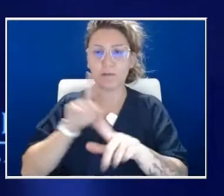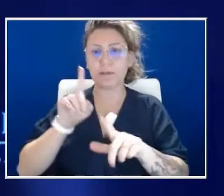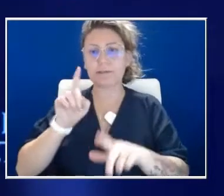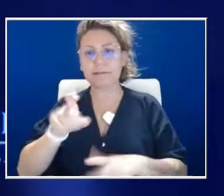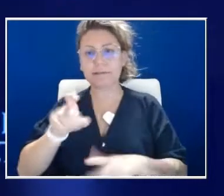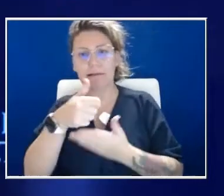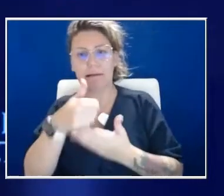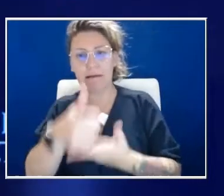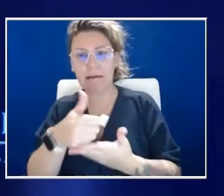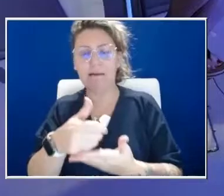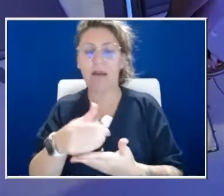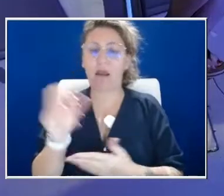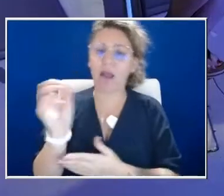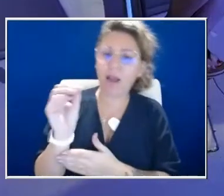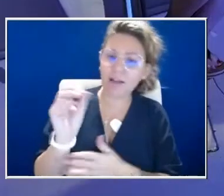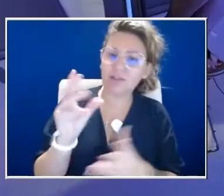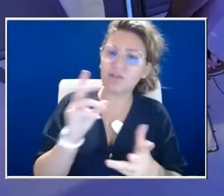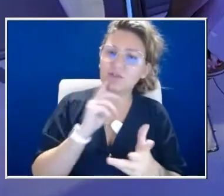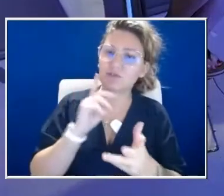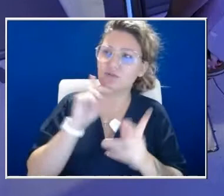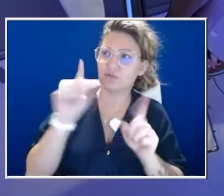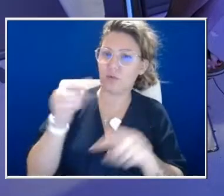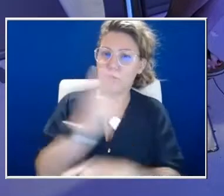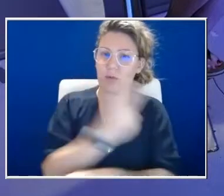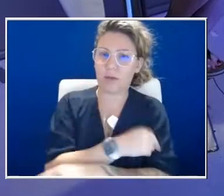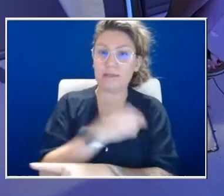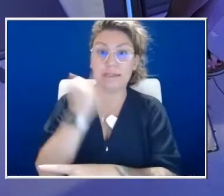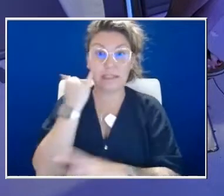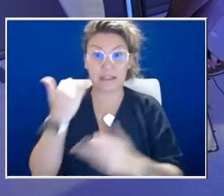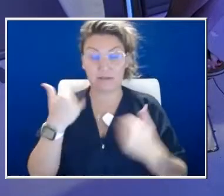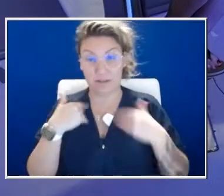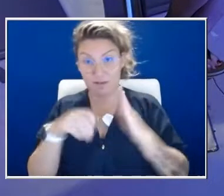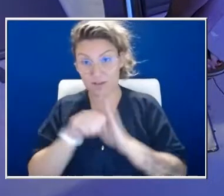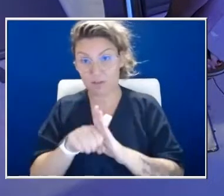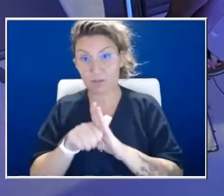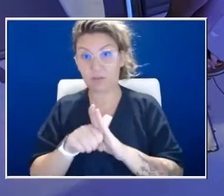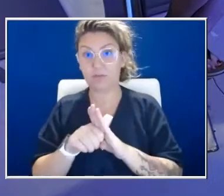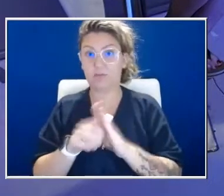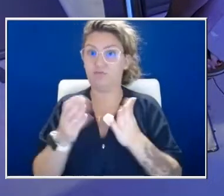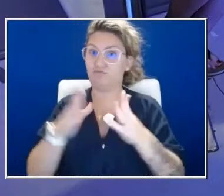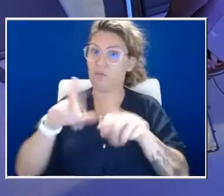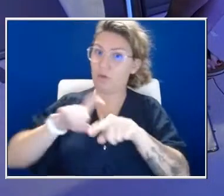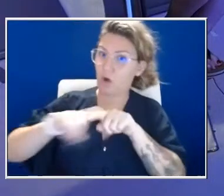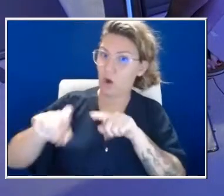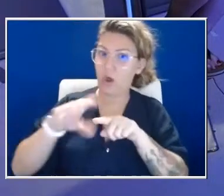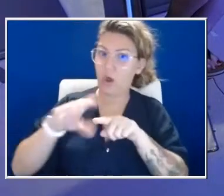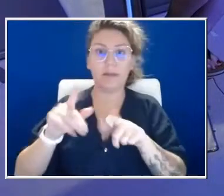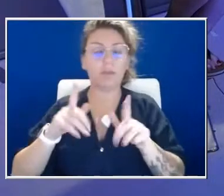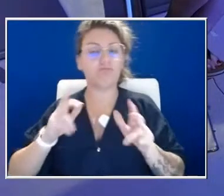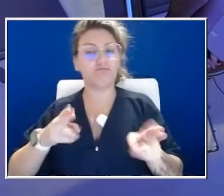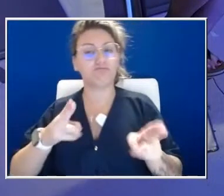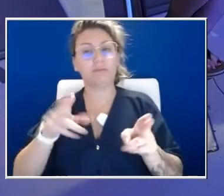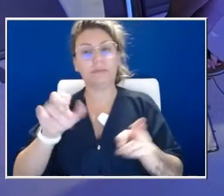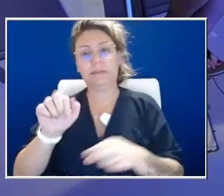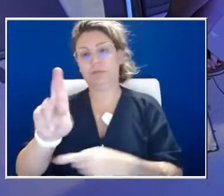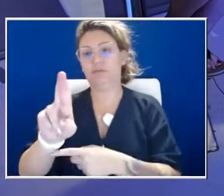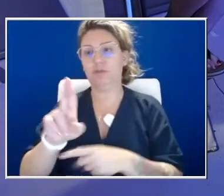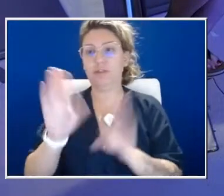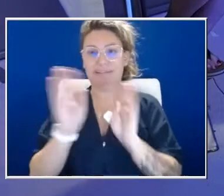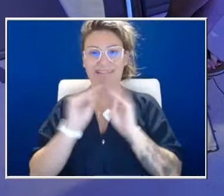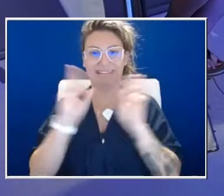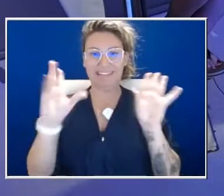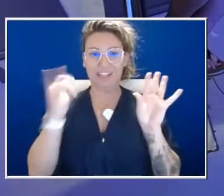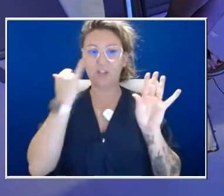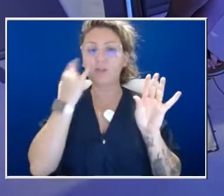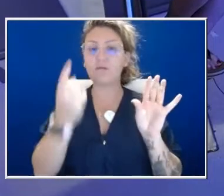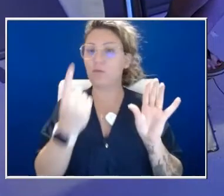to the hospital. So if they do show symptoms, we always recommend that they call and get taken into the emergency department. So let's be really clear about that. If you think your